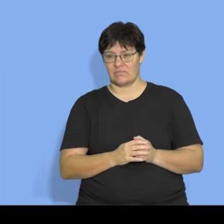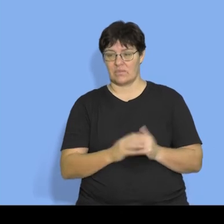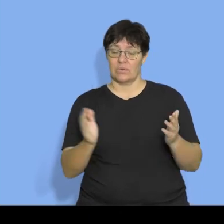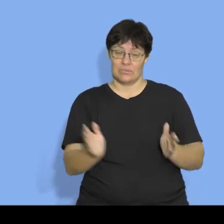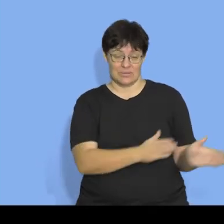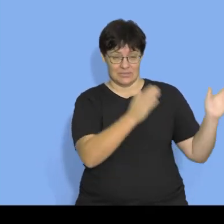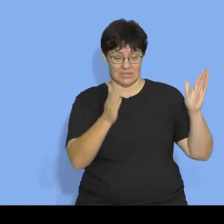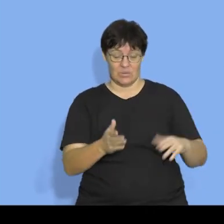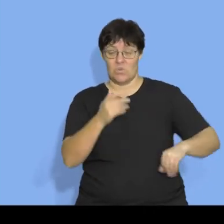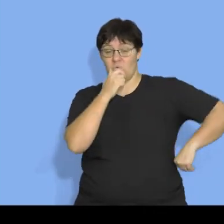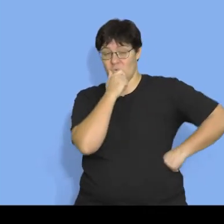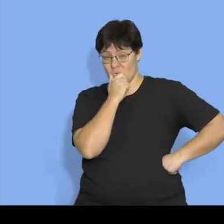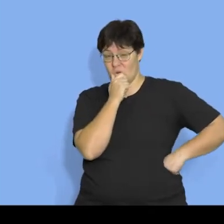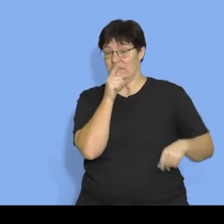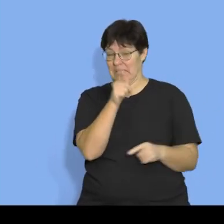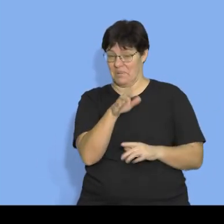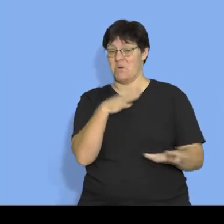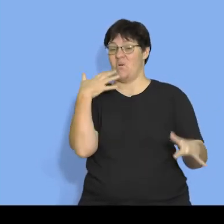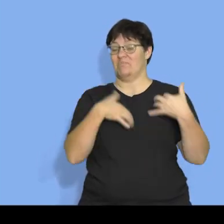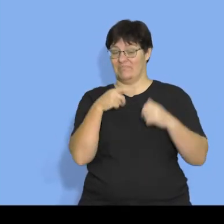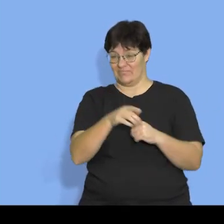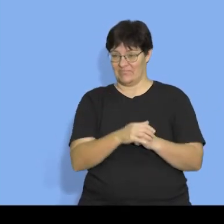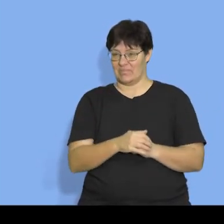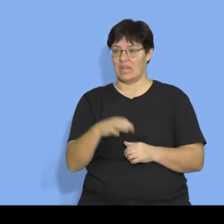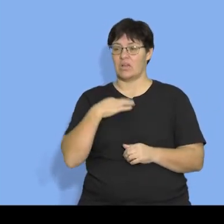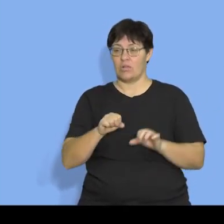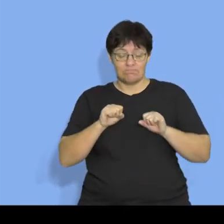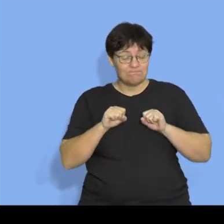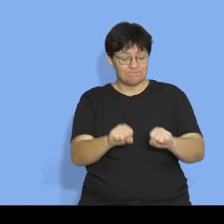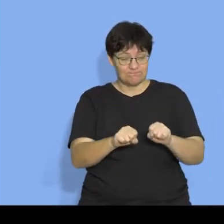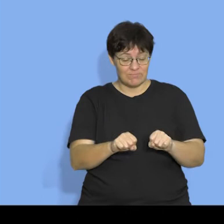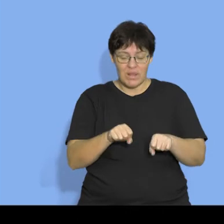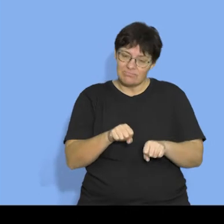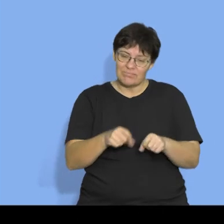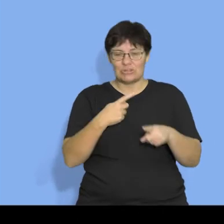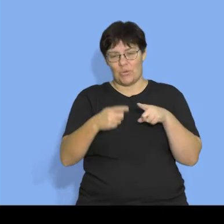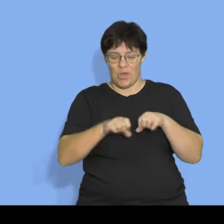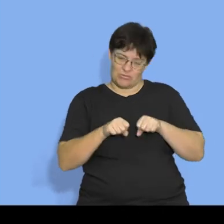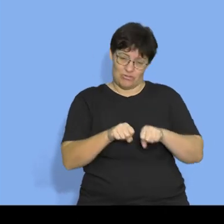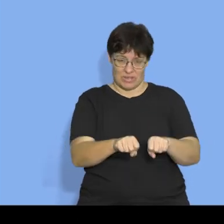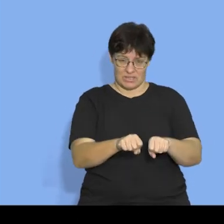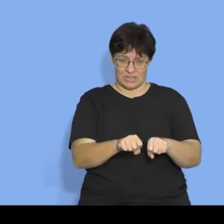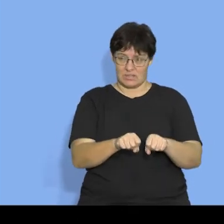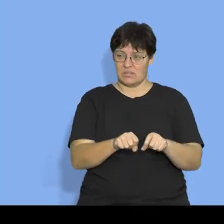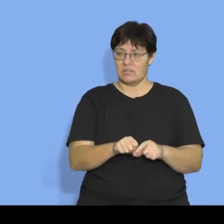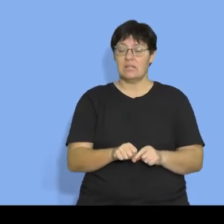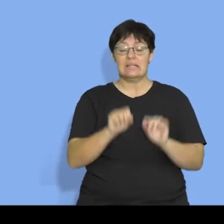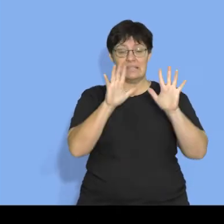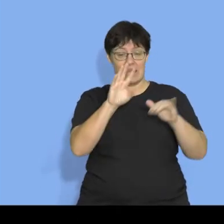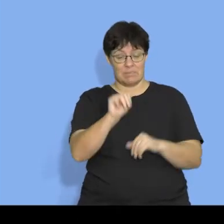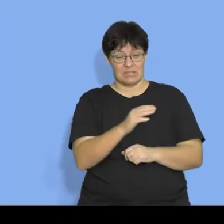Ooh, oh, look here, now we're getting to more exciting ones. Girl pushes her toy trolley 10 meters